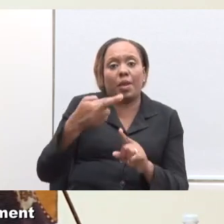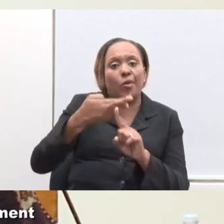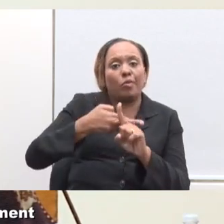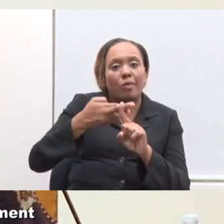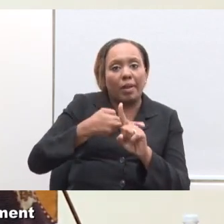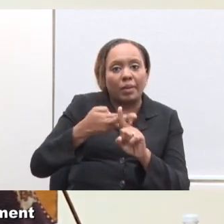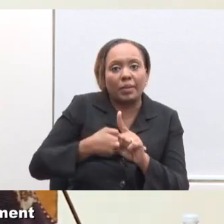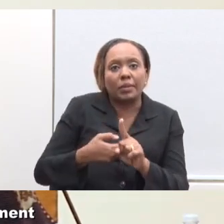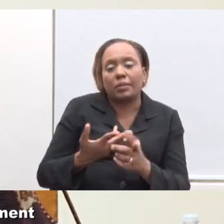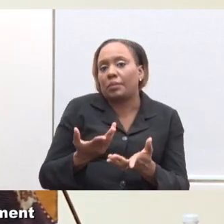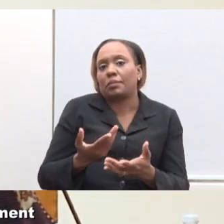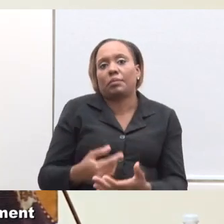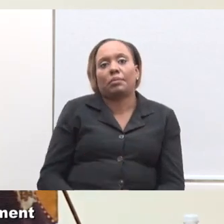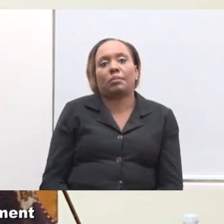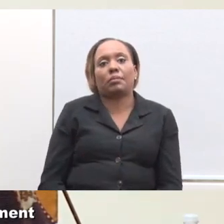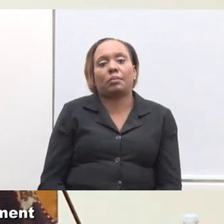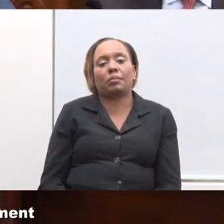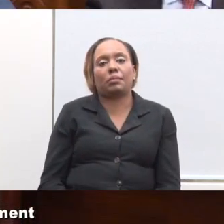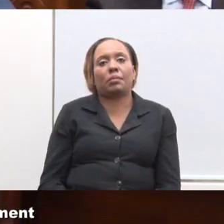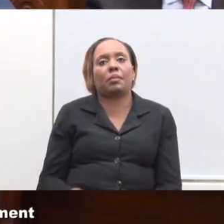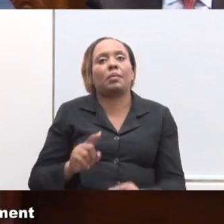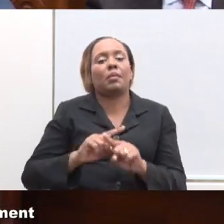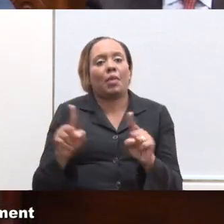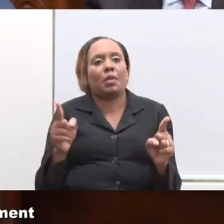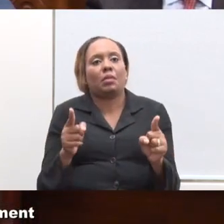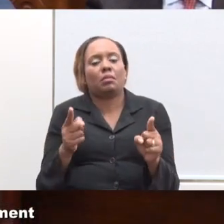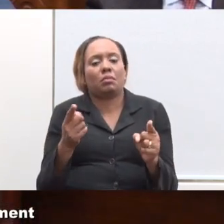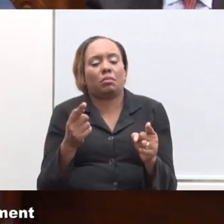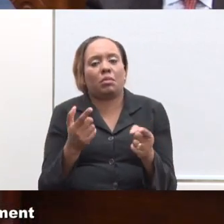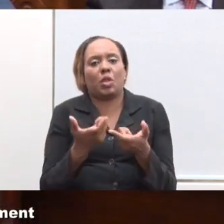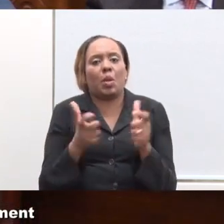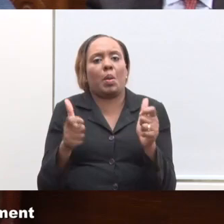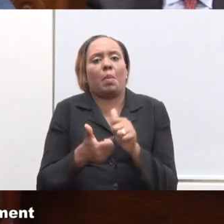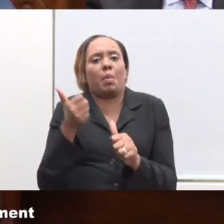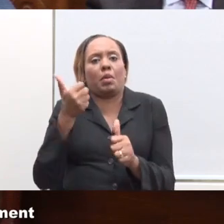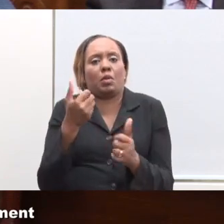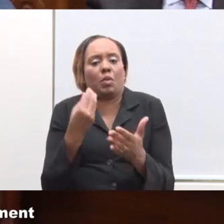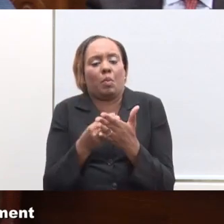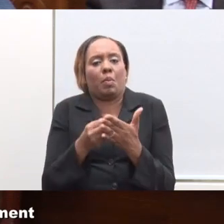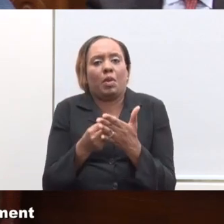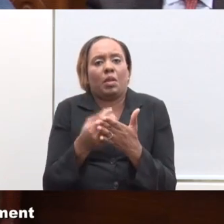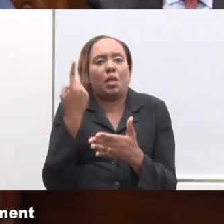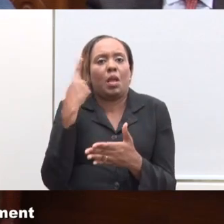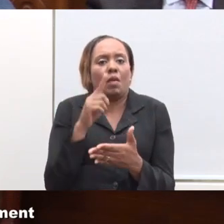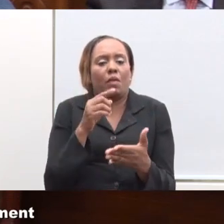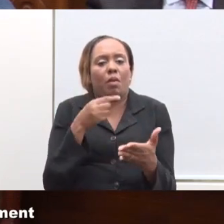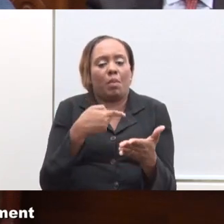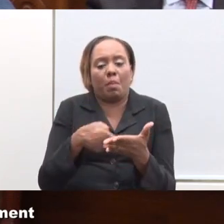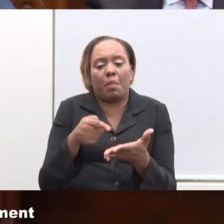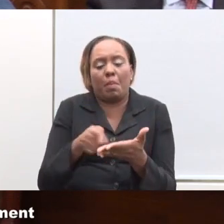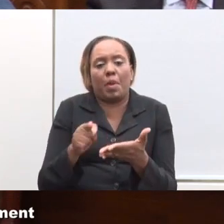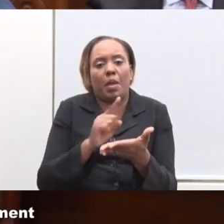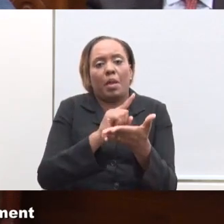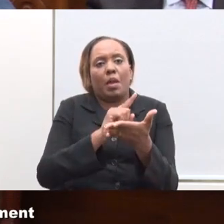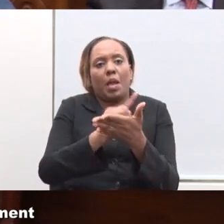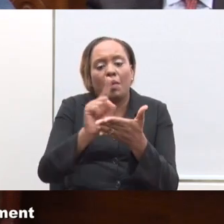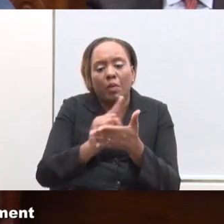By far, the largest amounts are for wages, debt service, and rent,